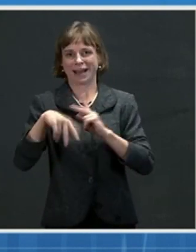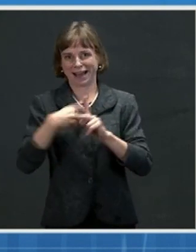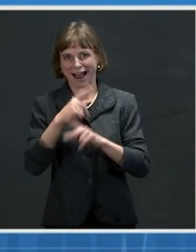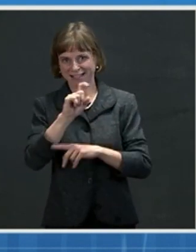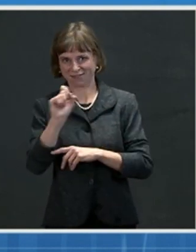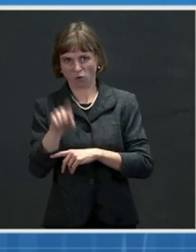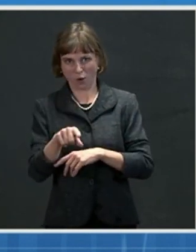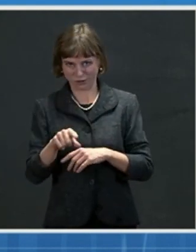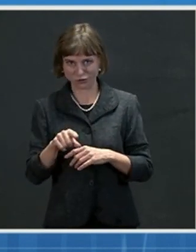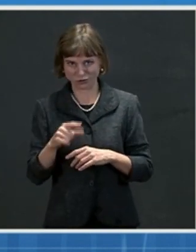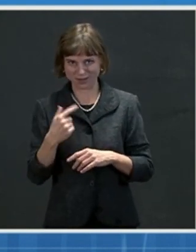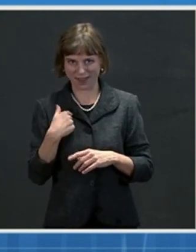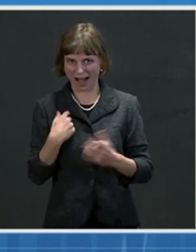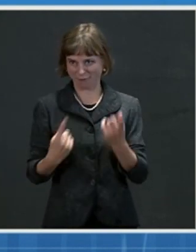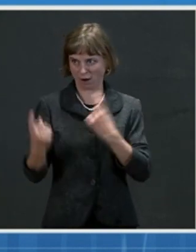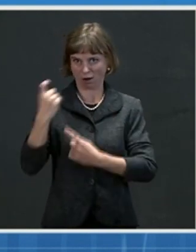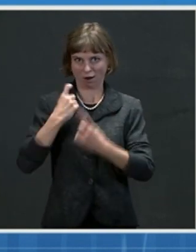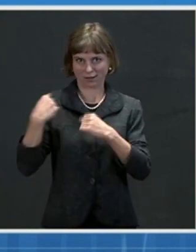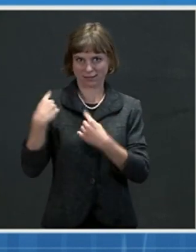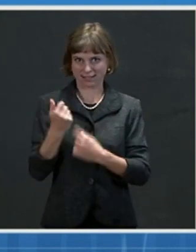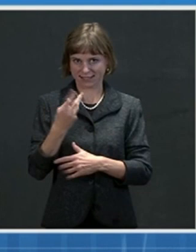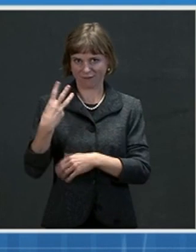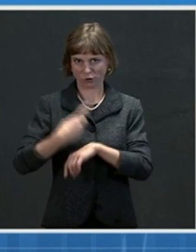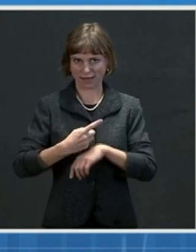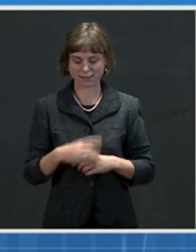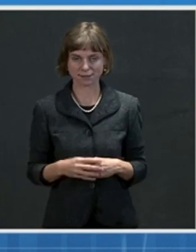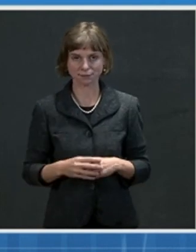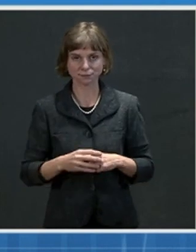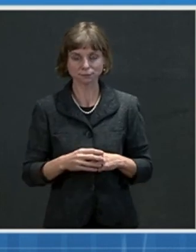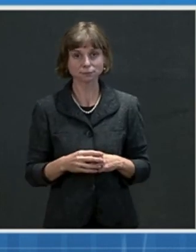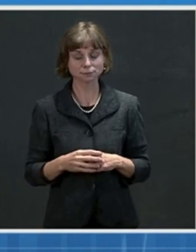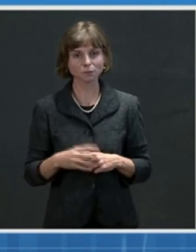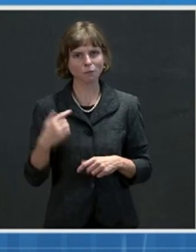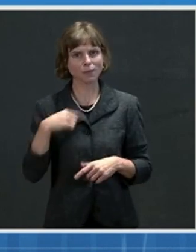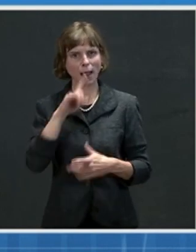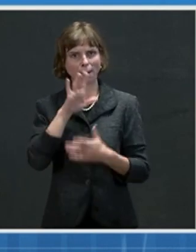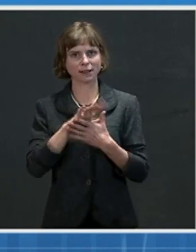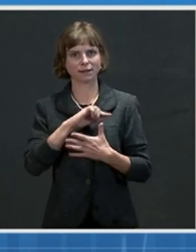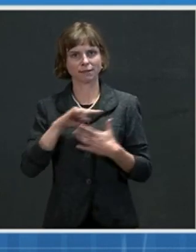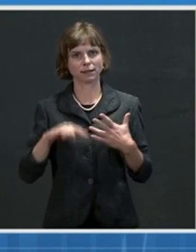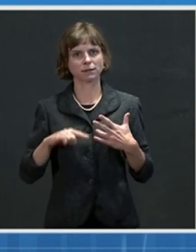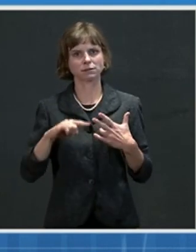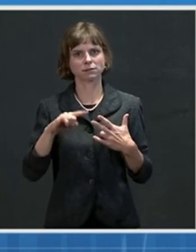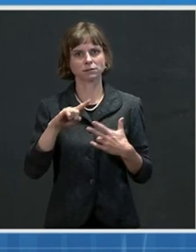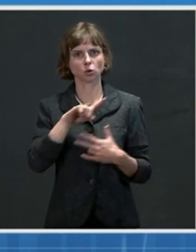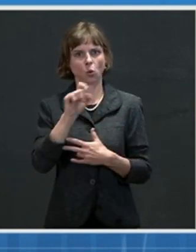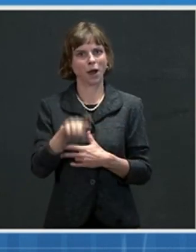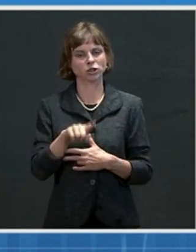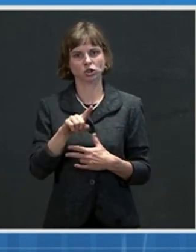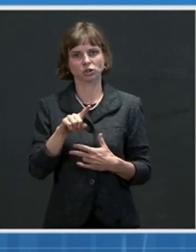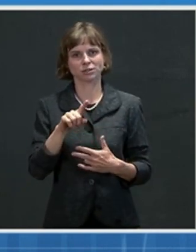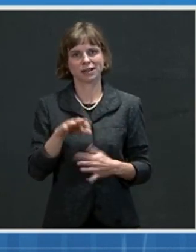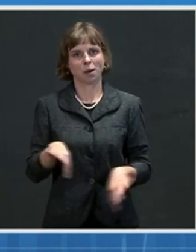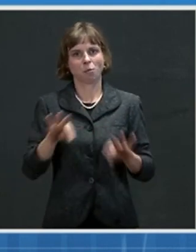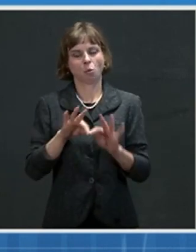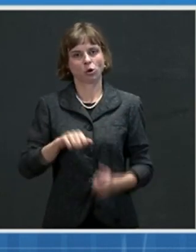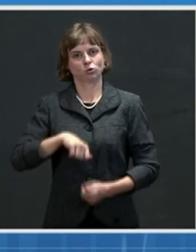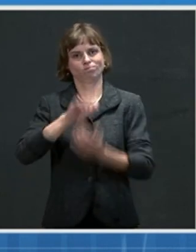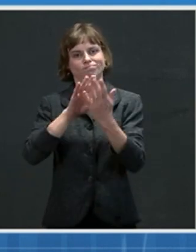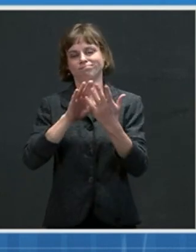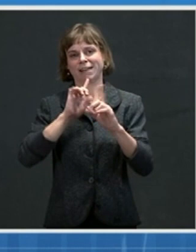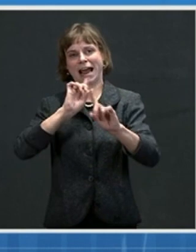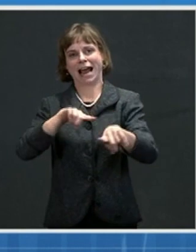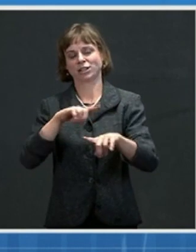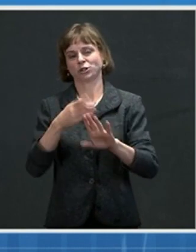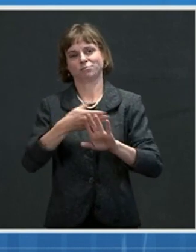been asked over the last several days that I believe are important to address preemptively because they will come up.